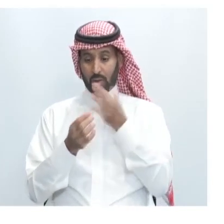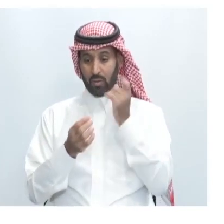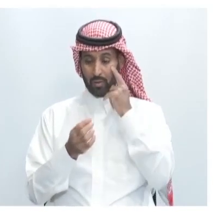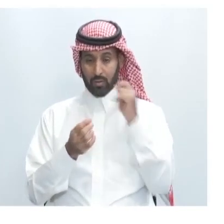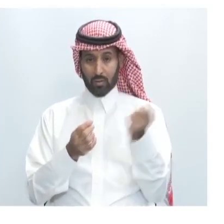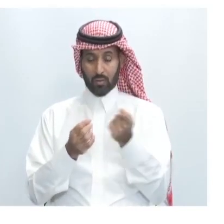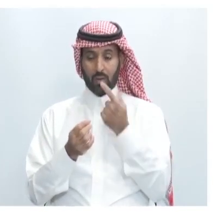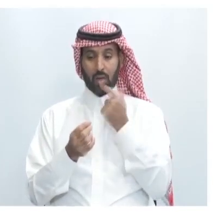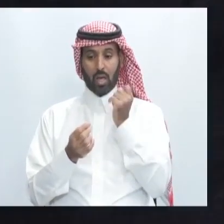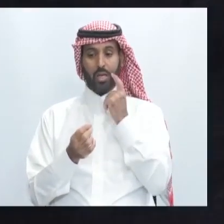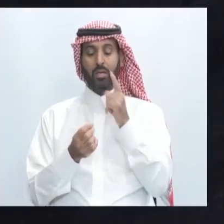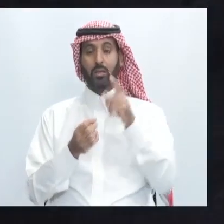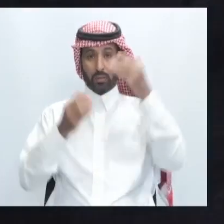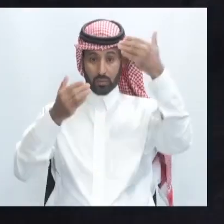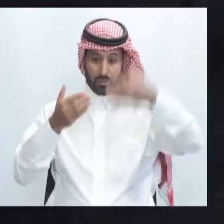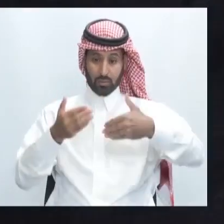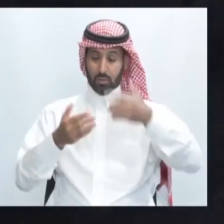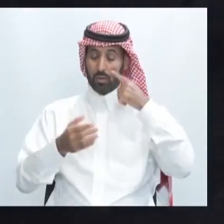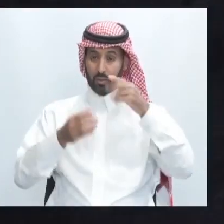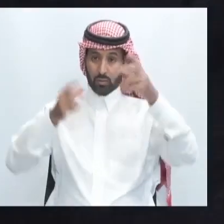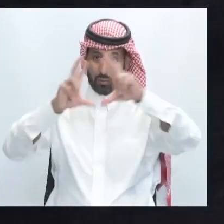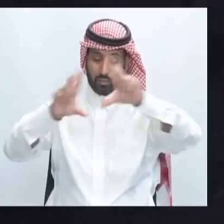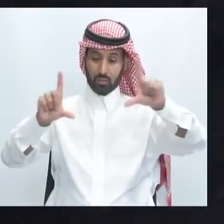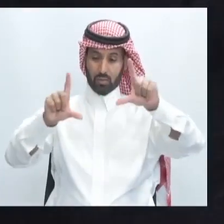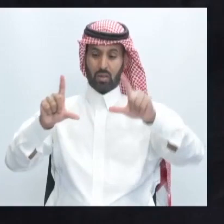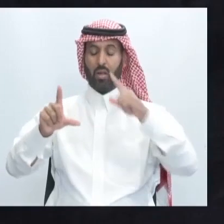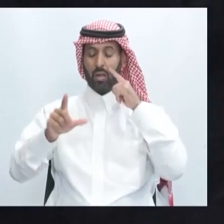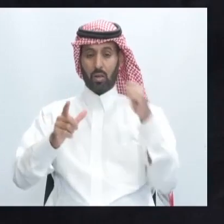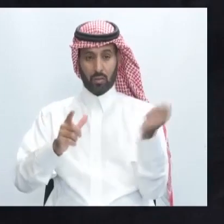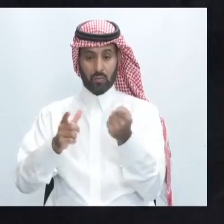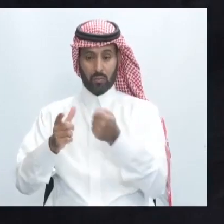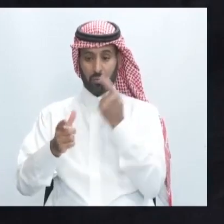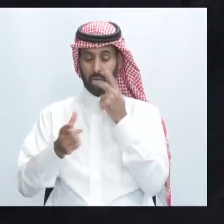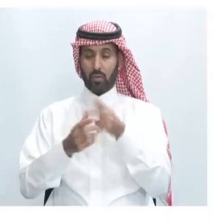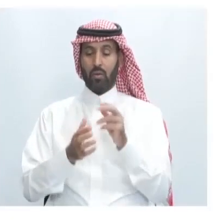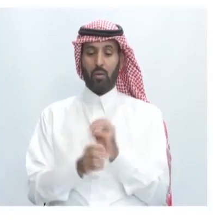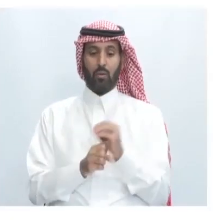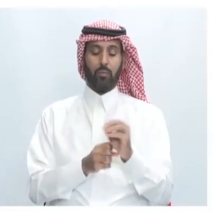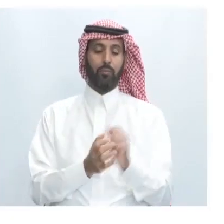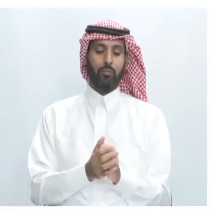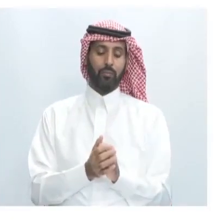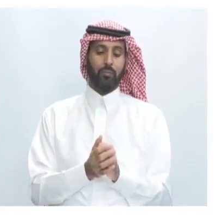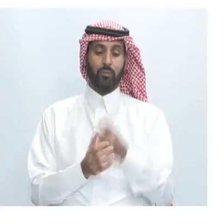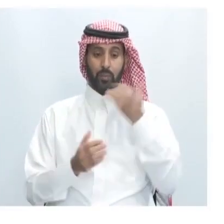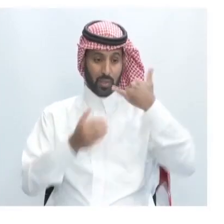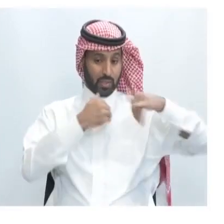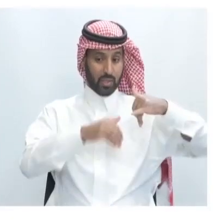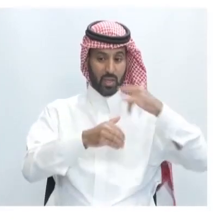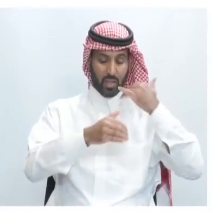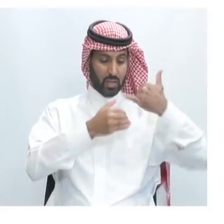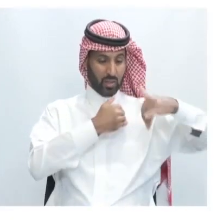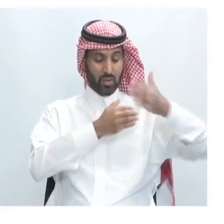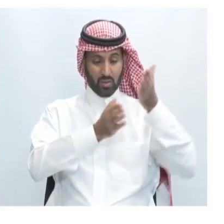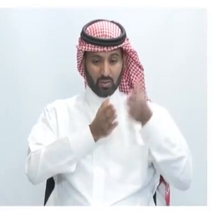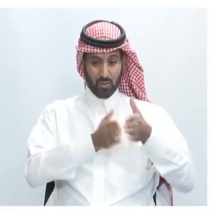So now some classes have green boards instead of black boards. Street and highway signs